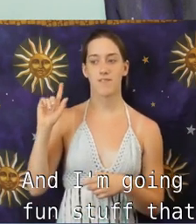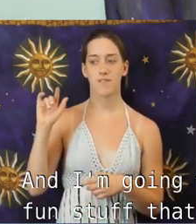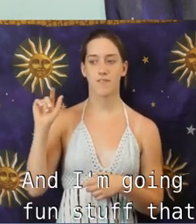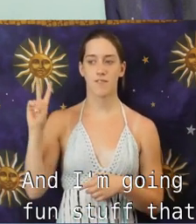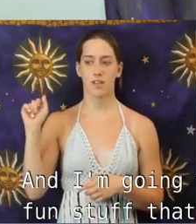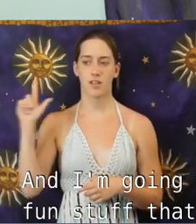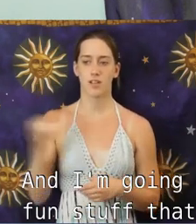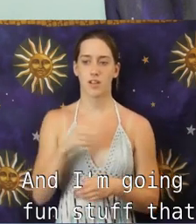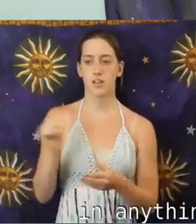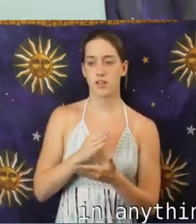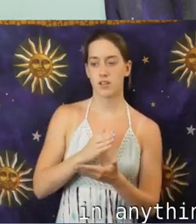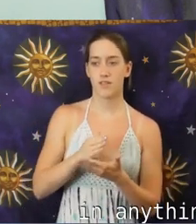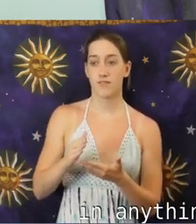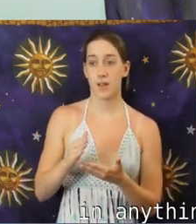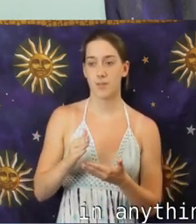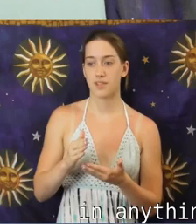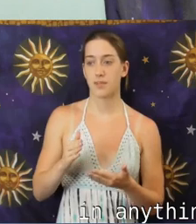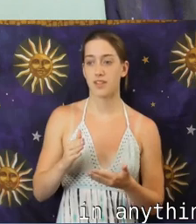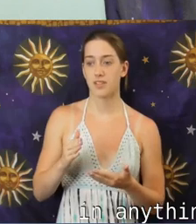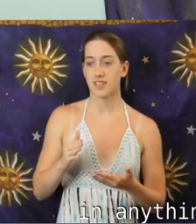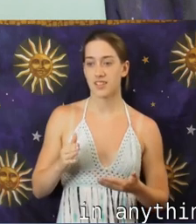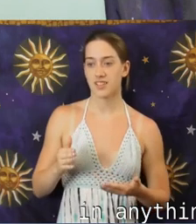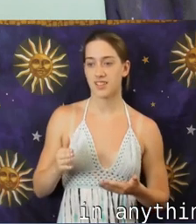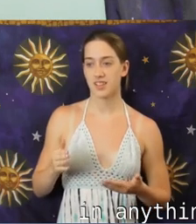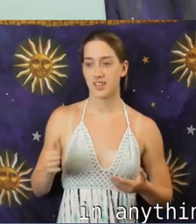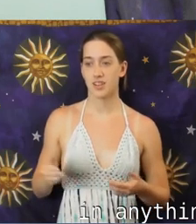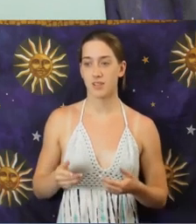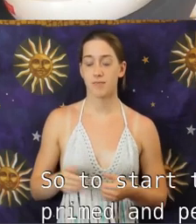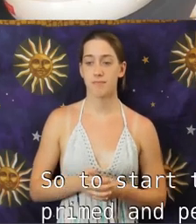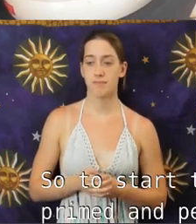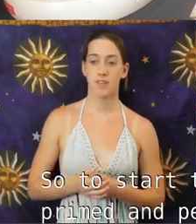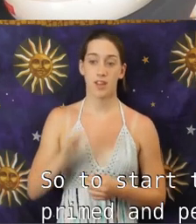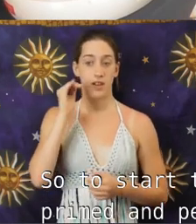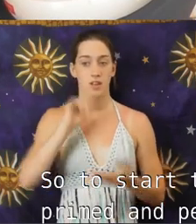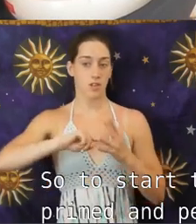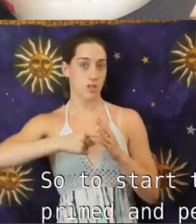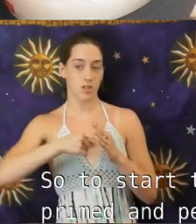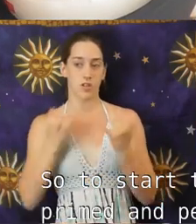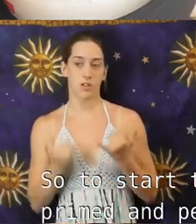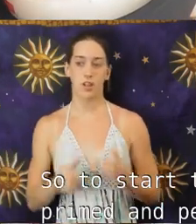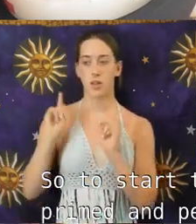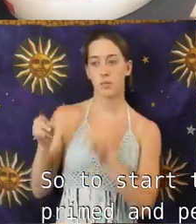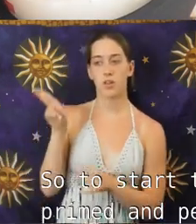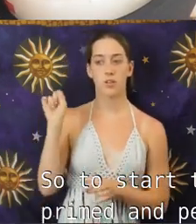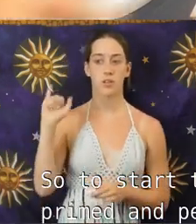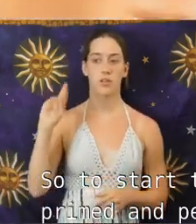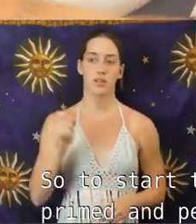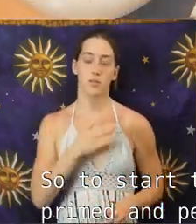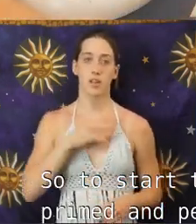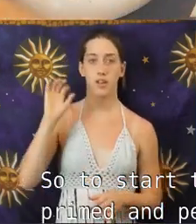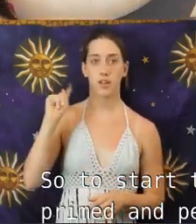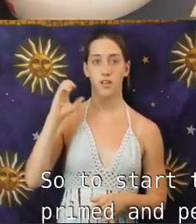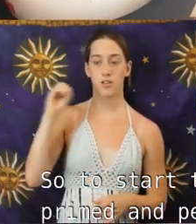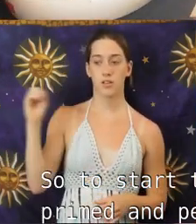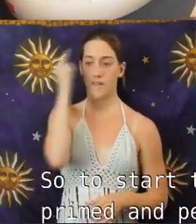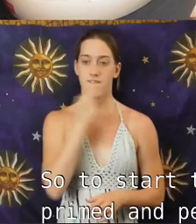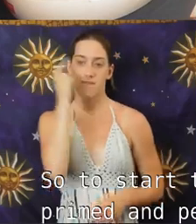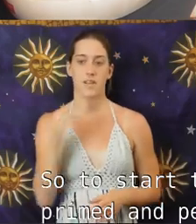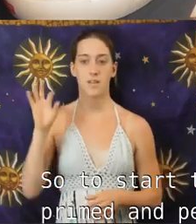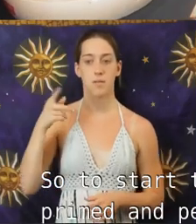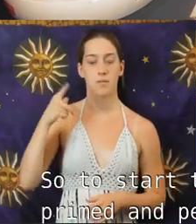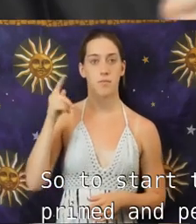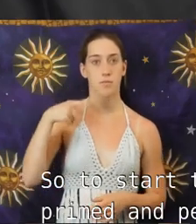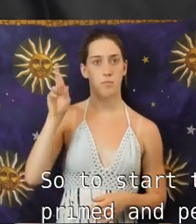happened. So if you're interested in anything like that, please keep on watching. So to start today, I'm going to be using my Too Faced Primed and